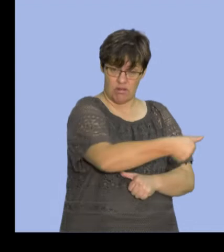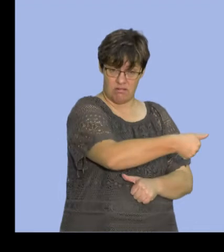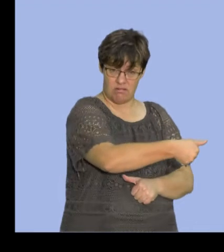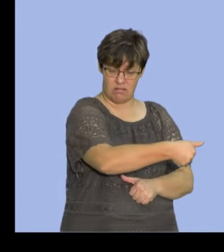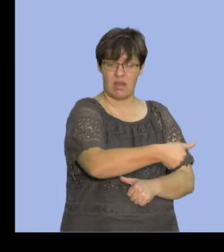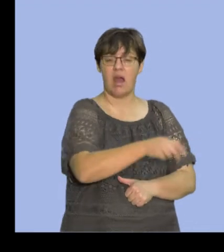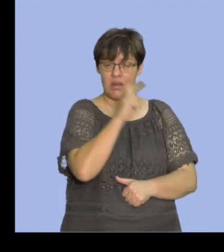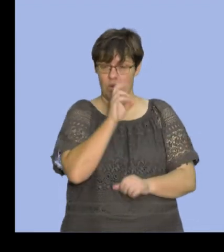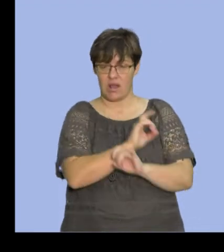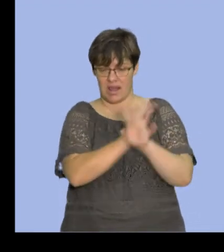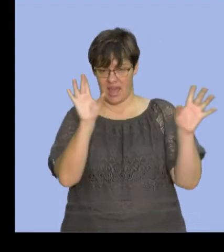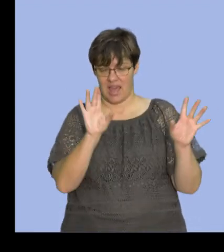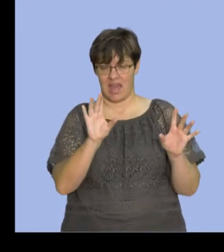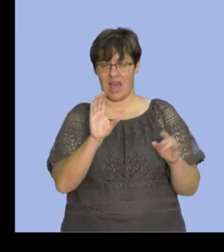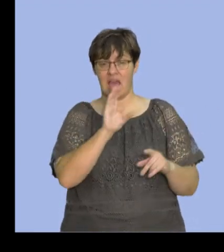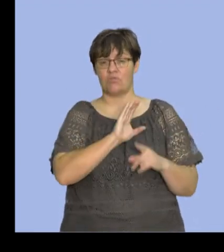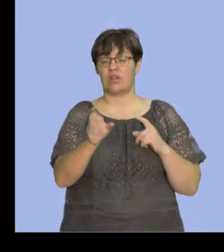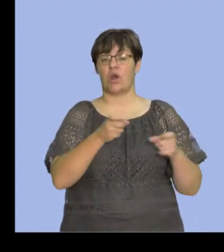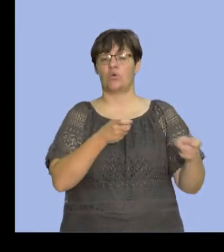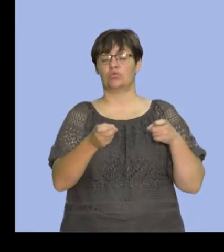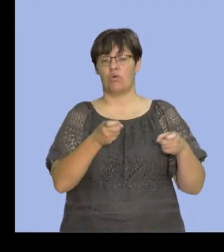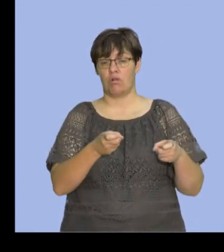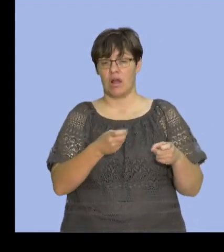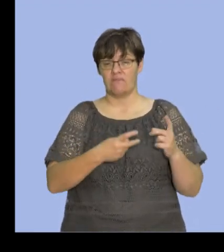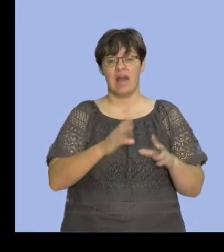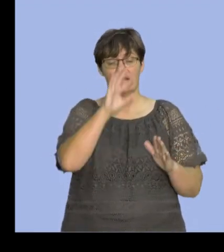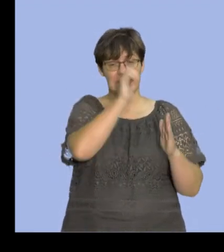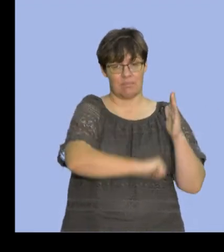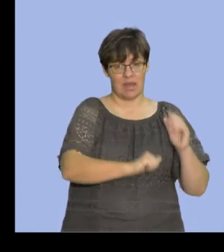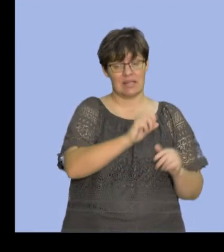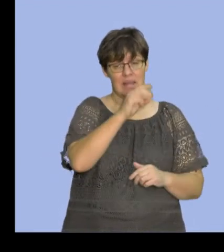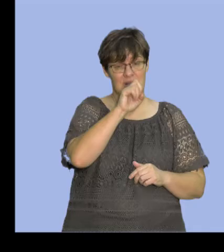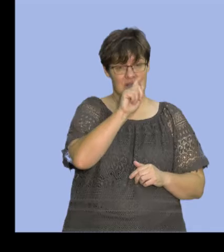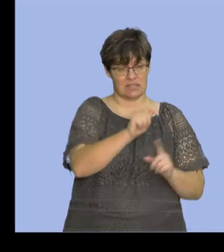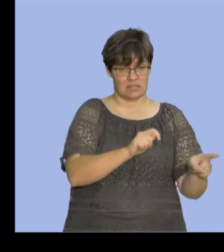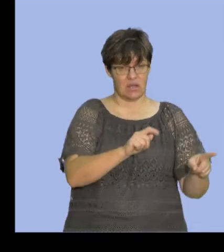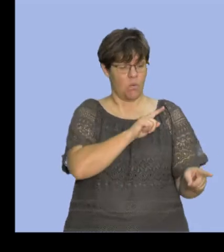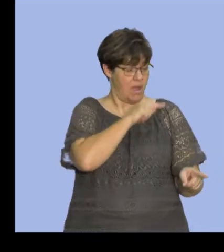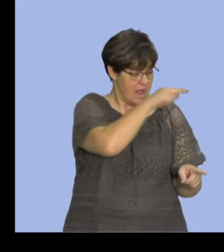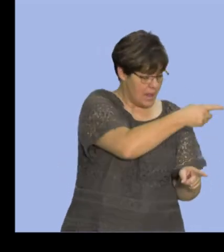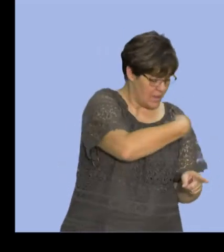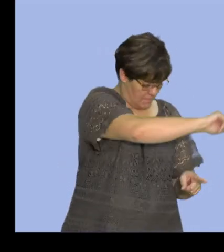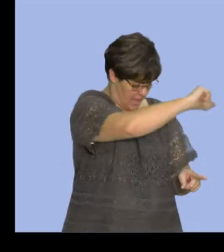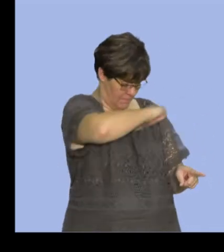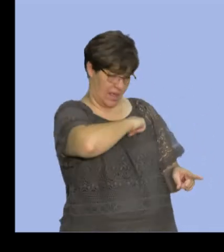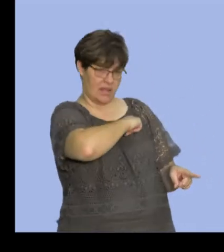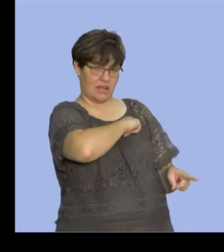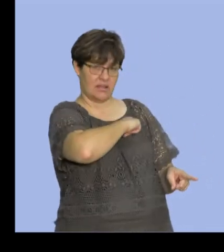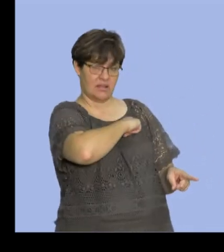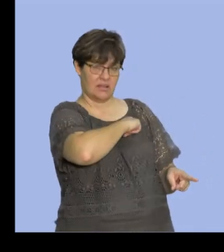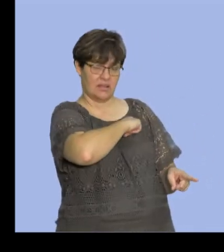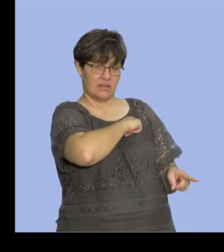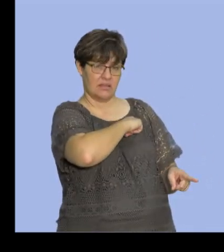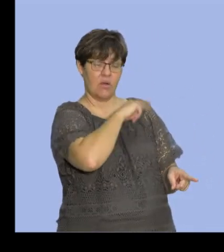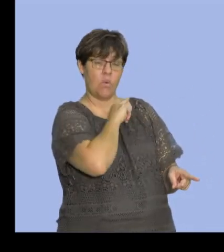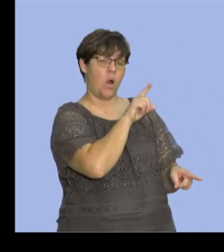now your creditors control has a debit entry where the creditor in fact owes you money. And as a result of